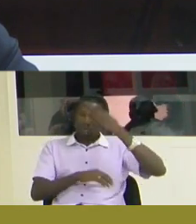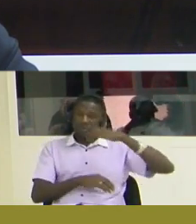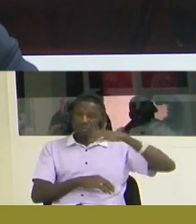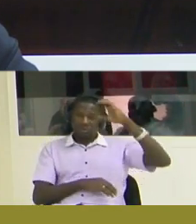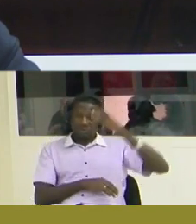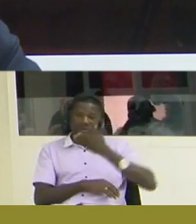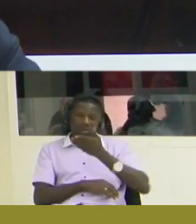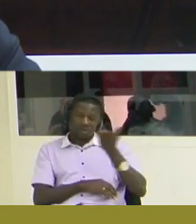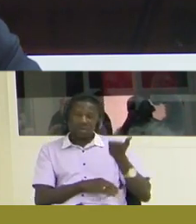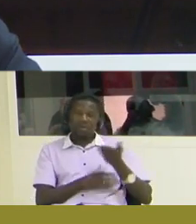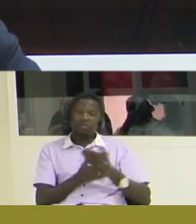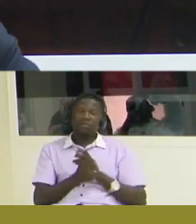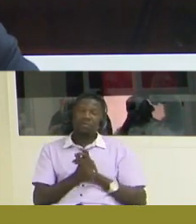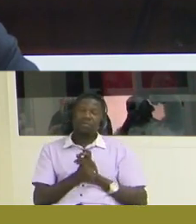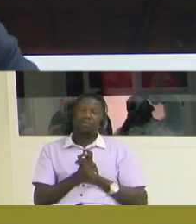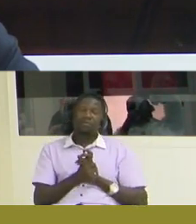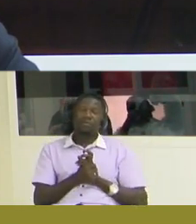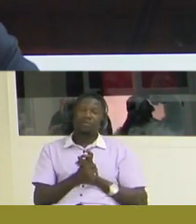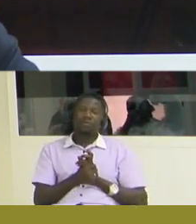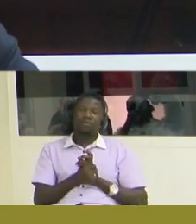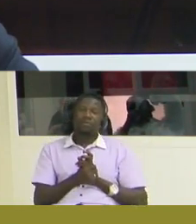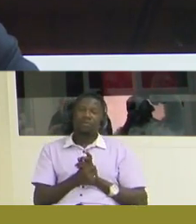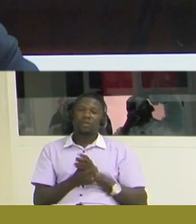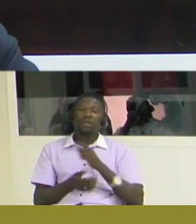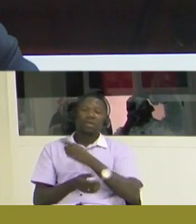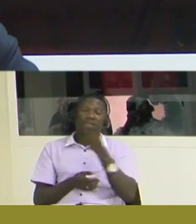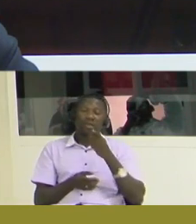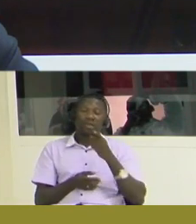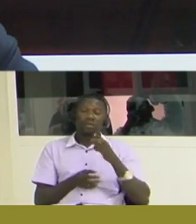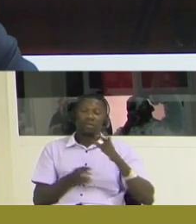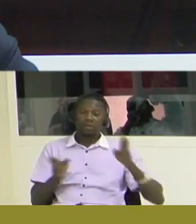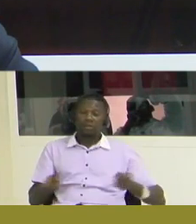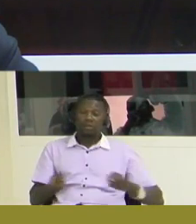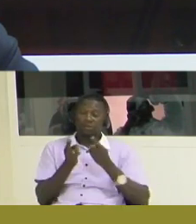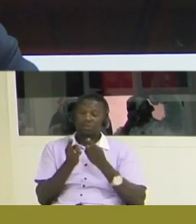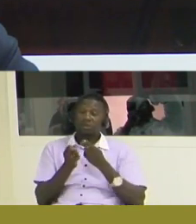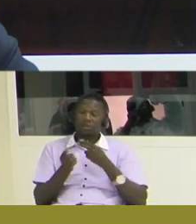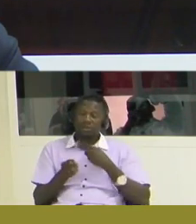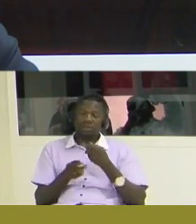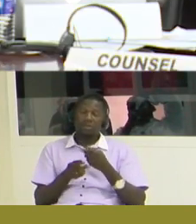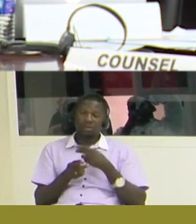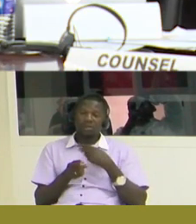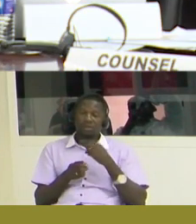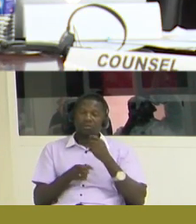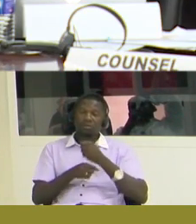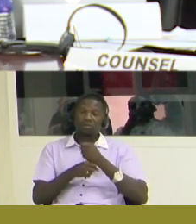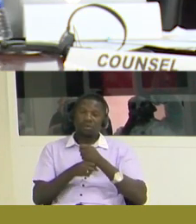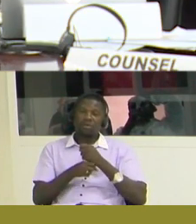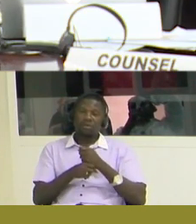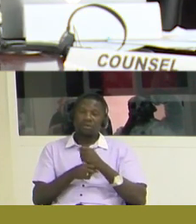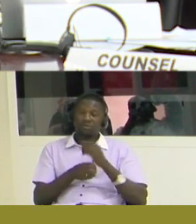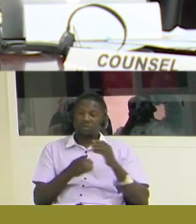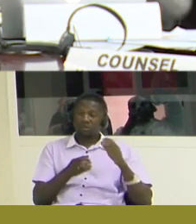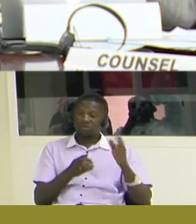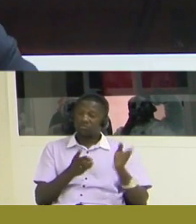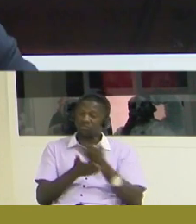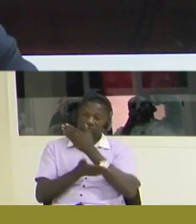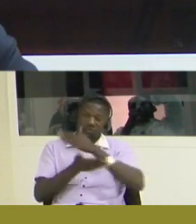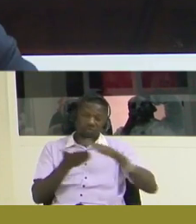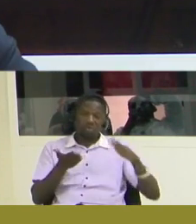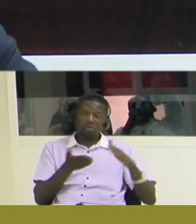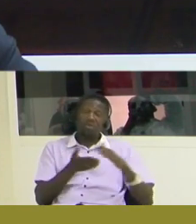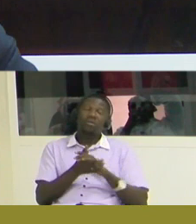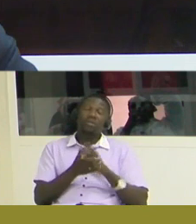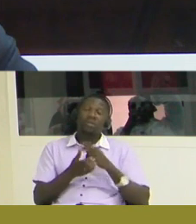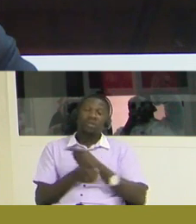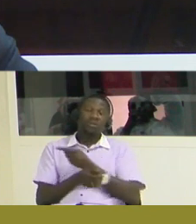they had recommended that it be it be it be quashed that those